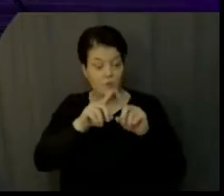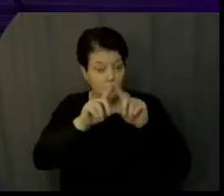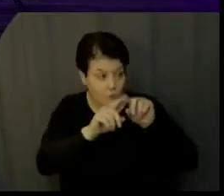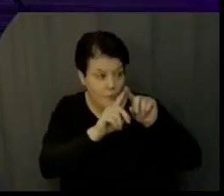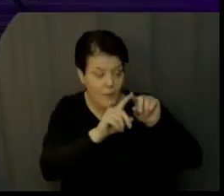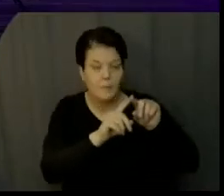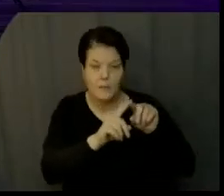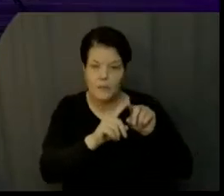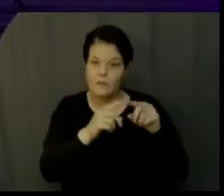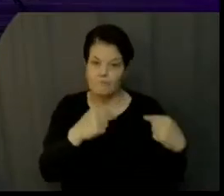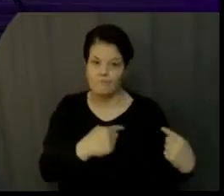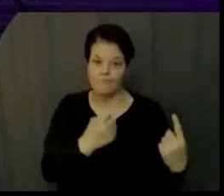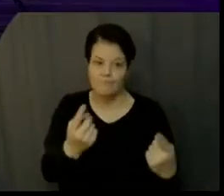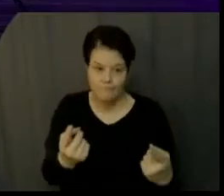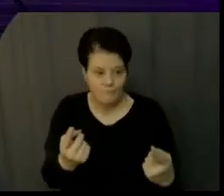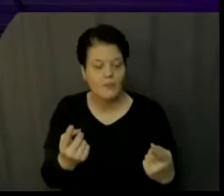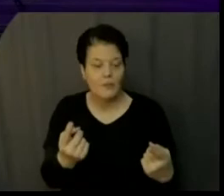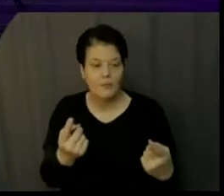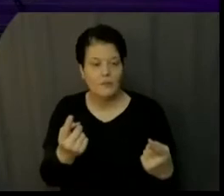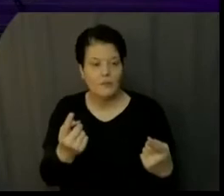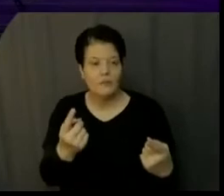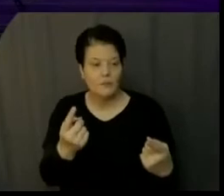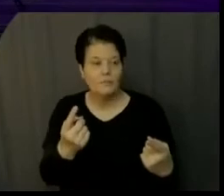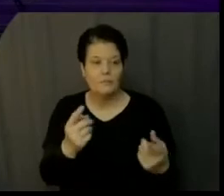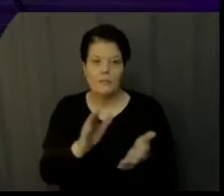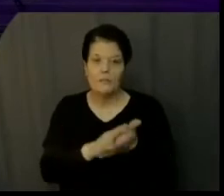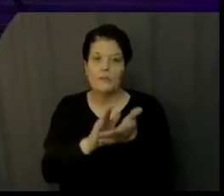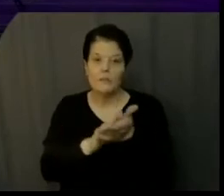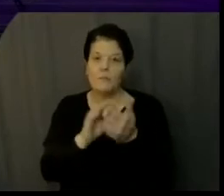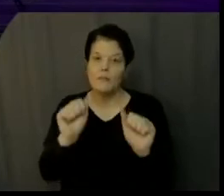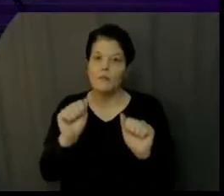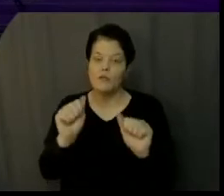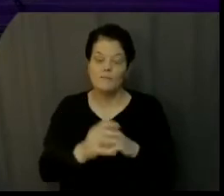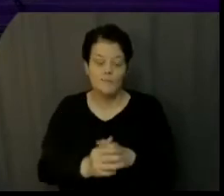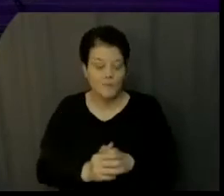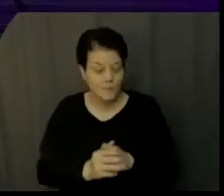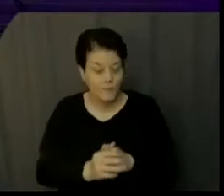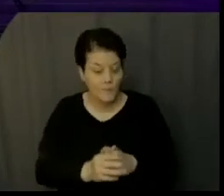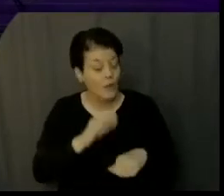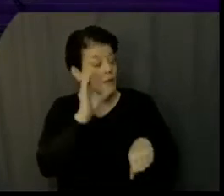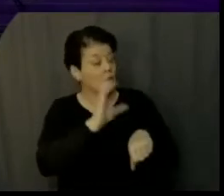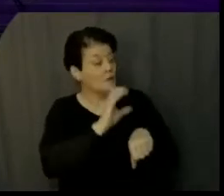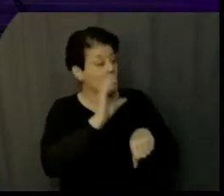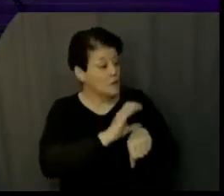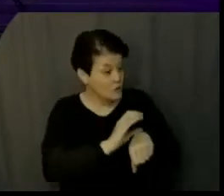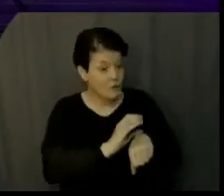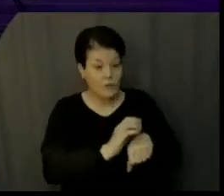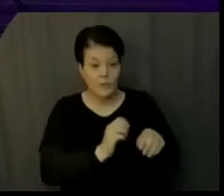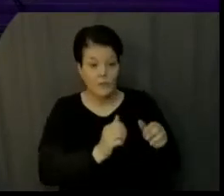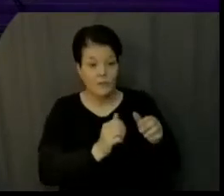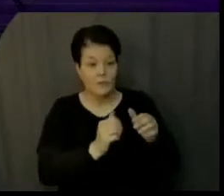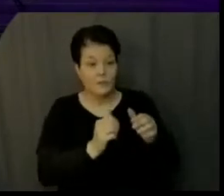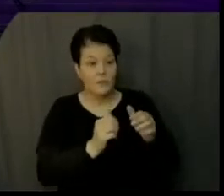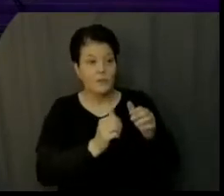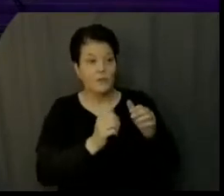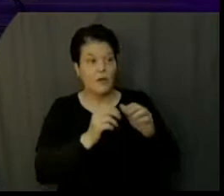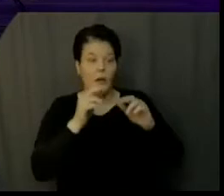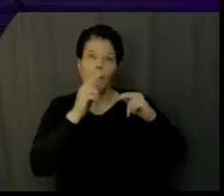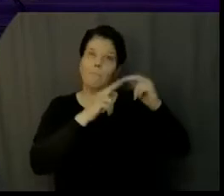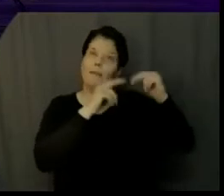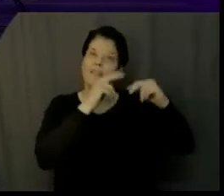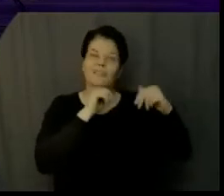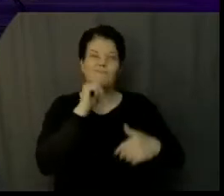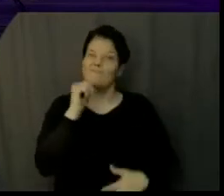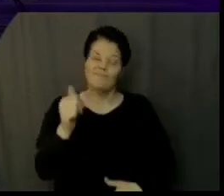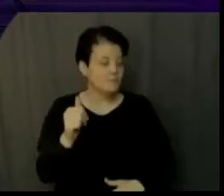not a building, and the church is not a worship service. The church is much greater than that. That is the body of